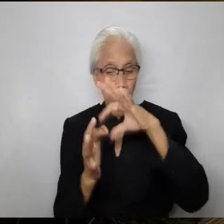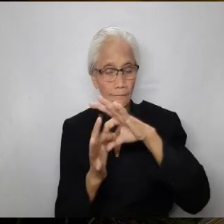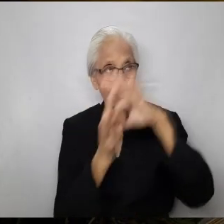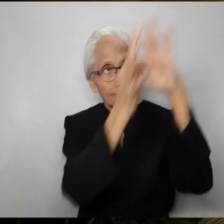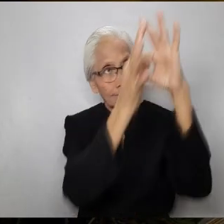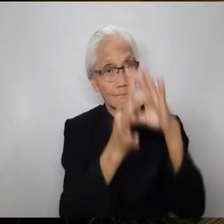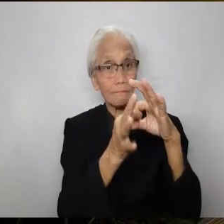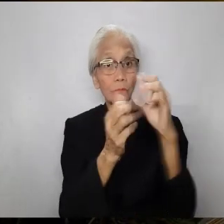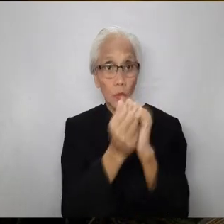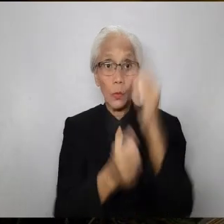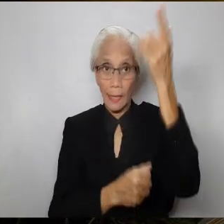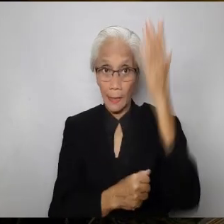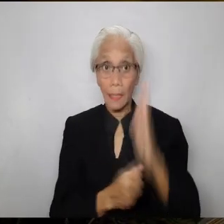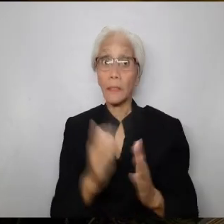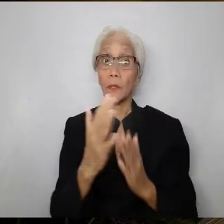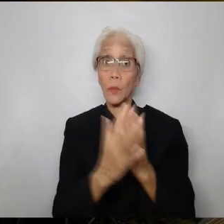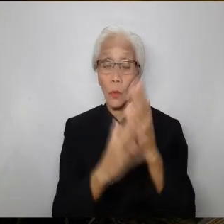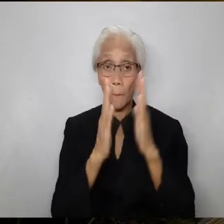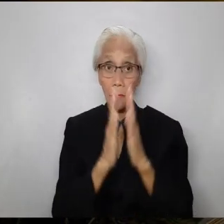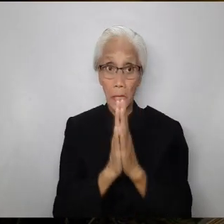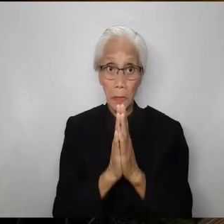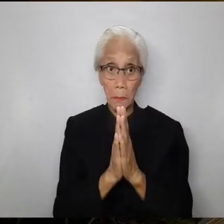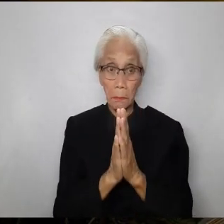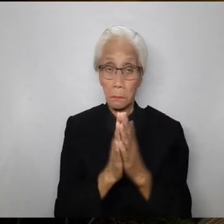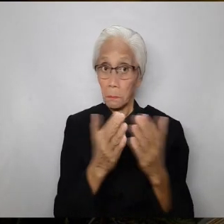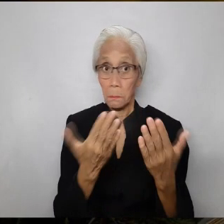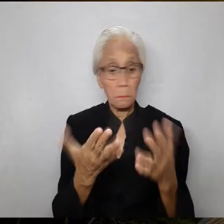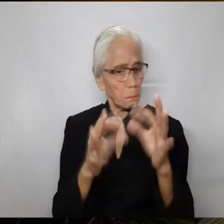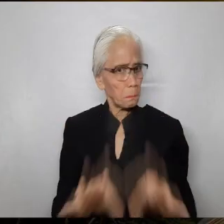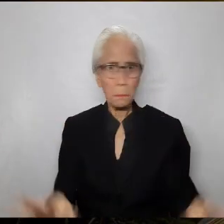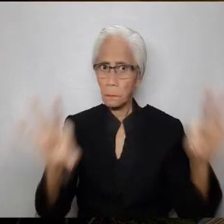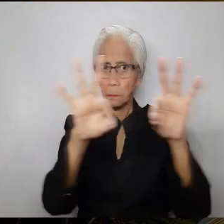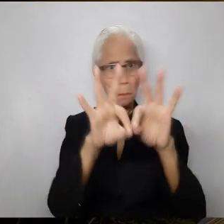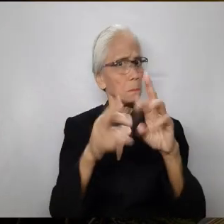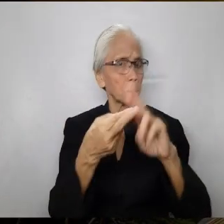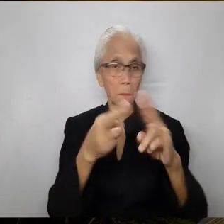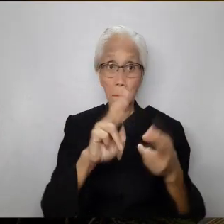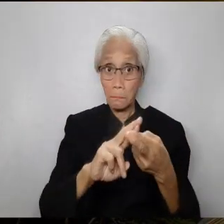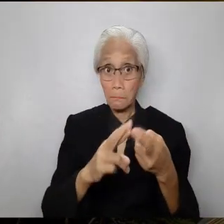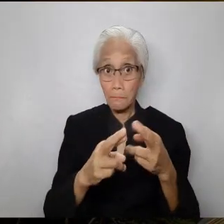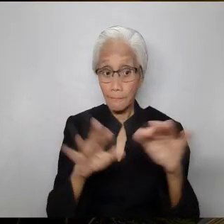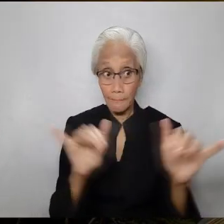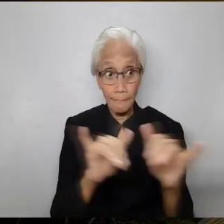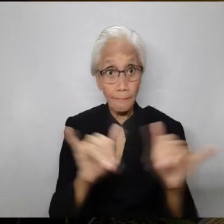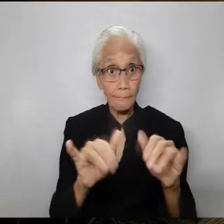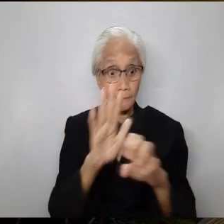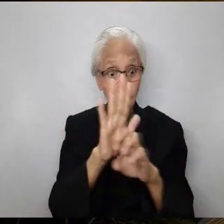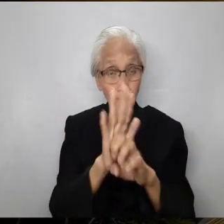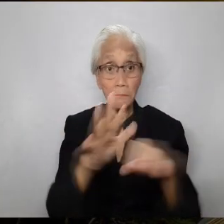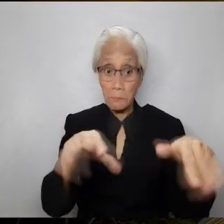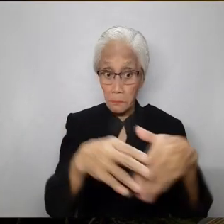direct personal connection with God through prayer. Remember that all important